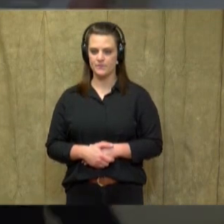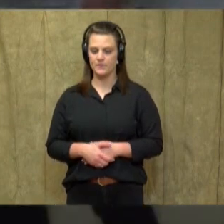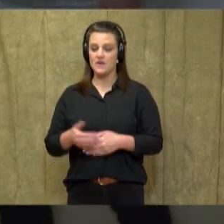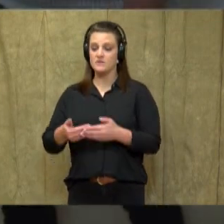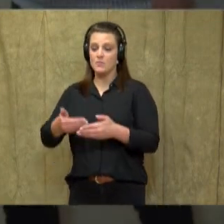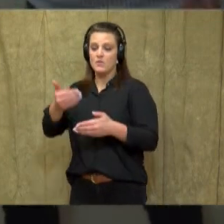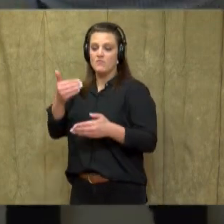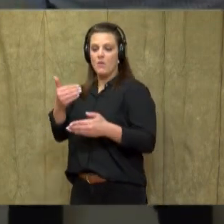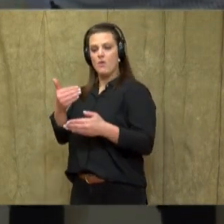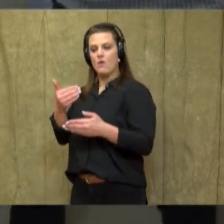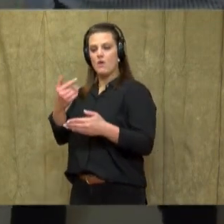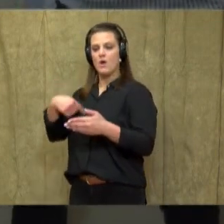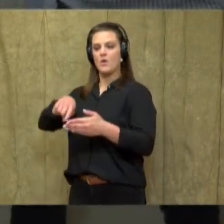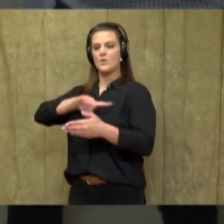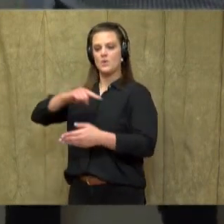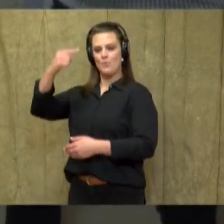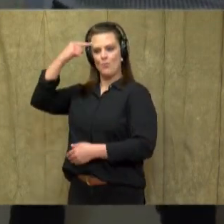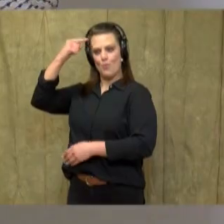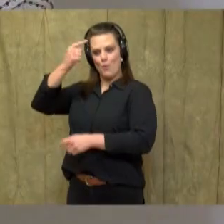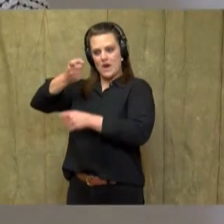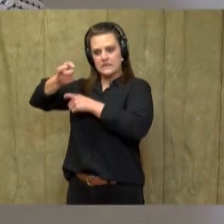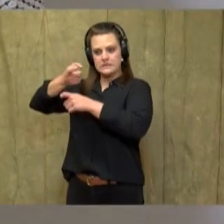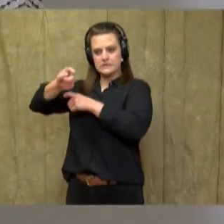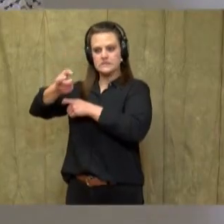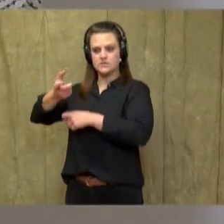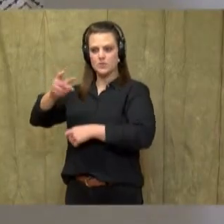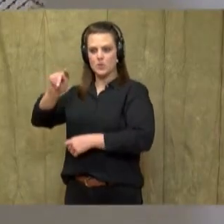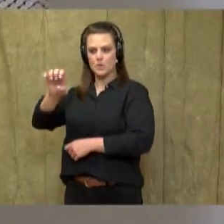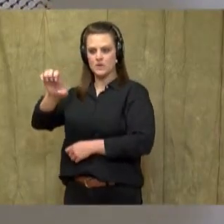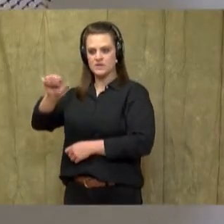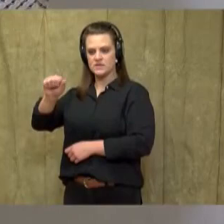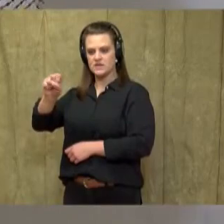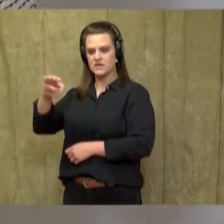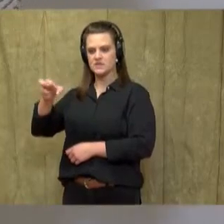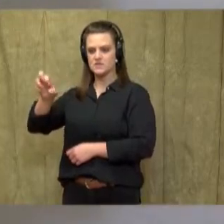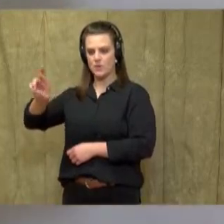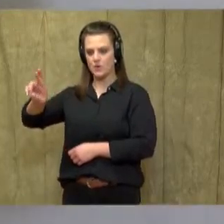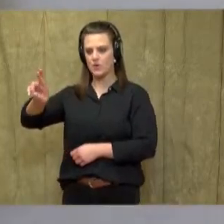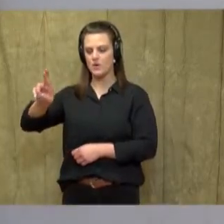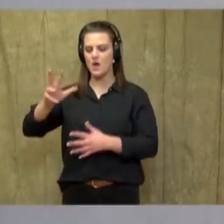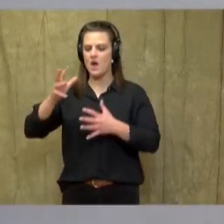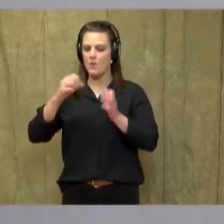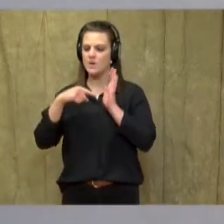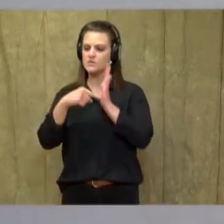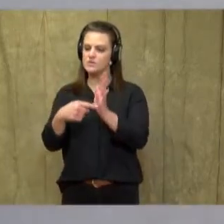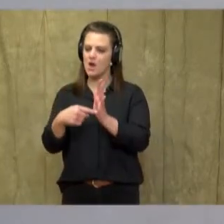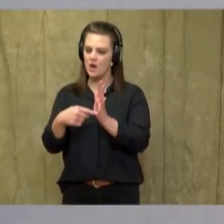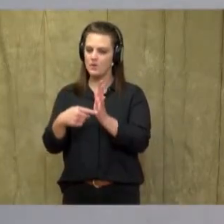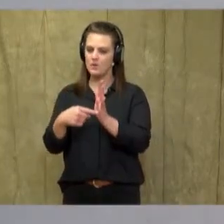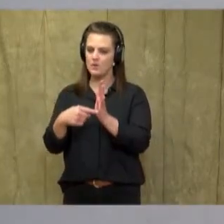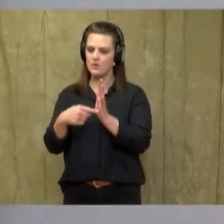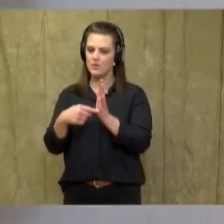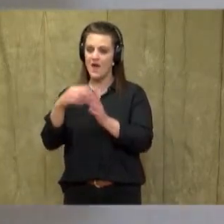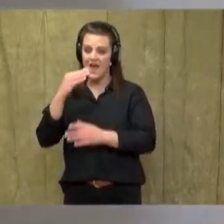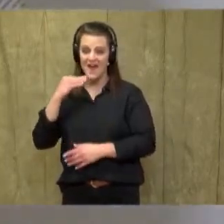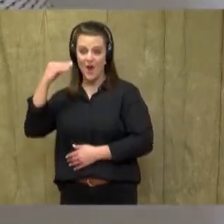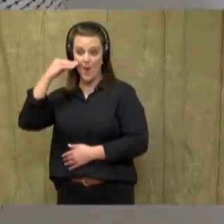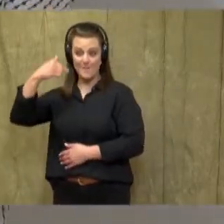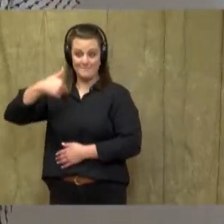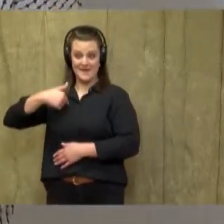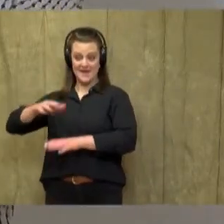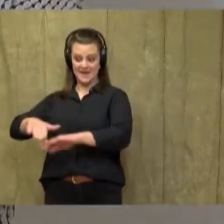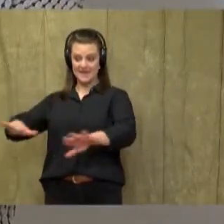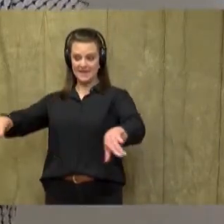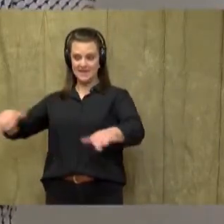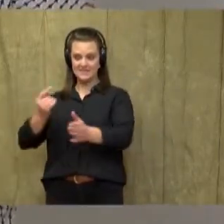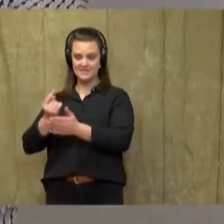we move on to our brain teaser and our work for today, I wanted to show you something that we did at home, my children and I,